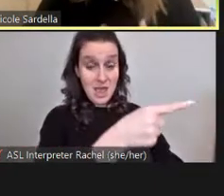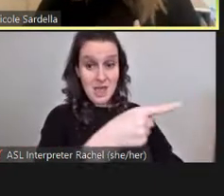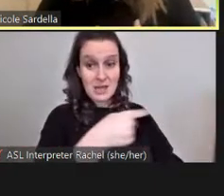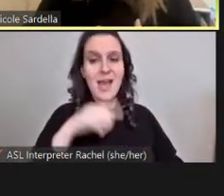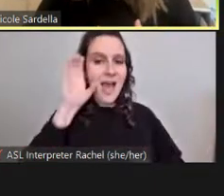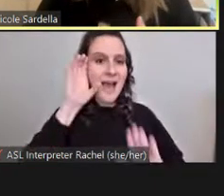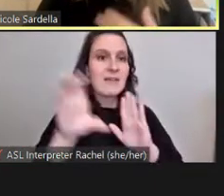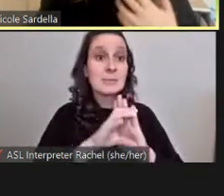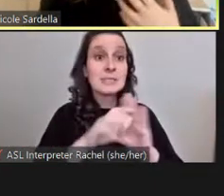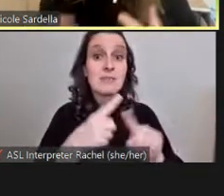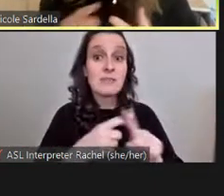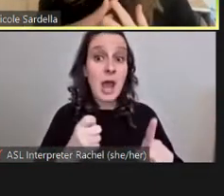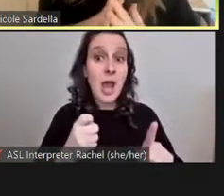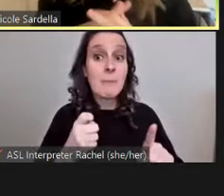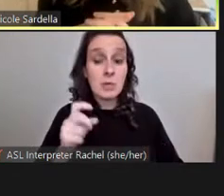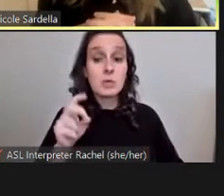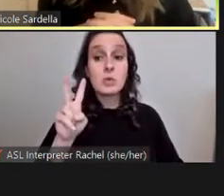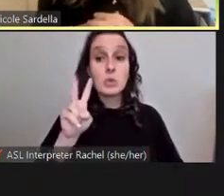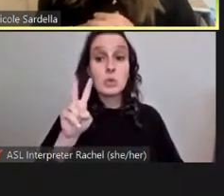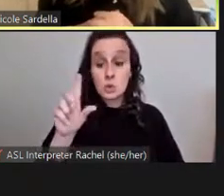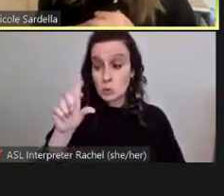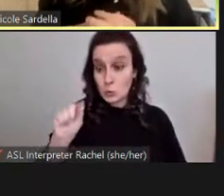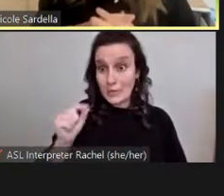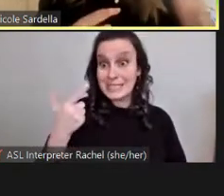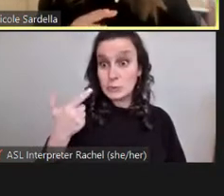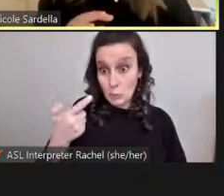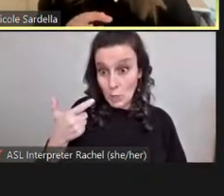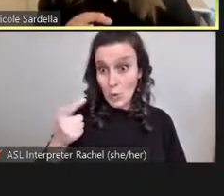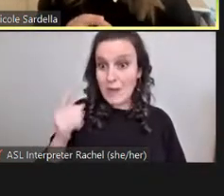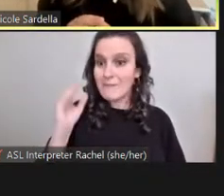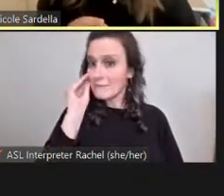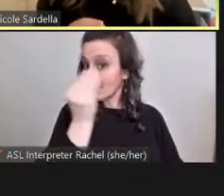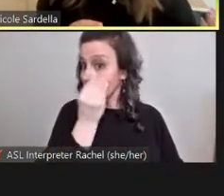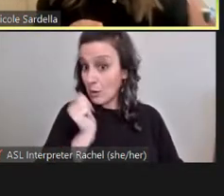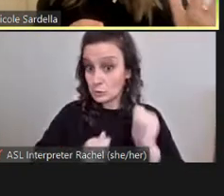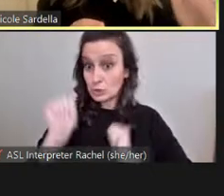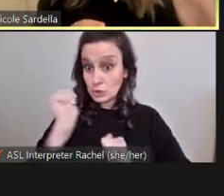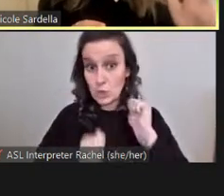image from the 2021 Flower Show.